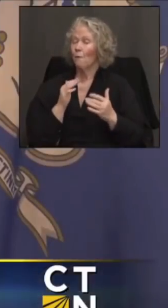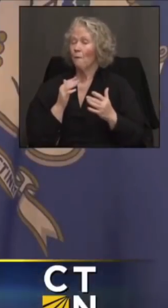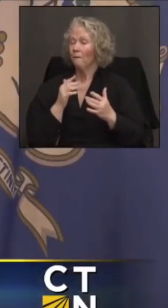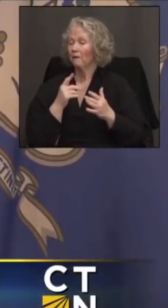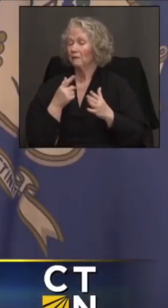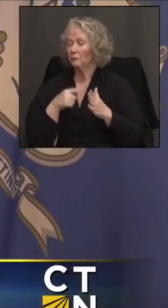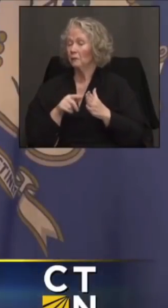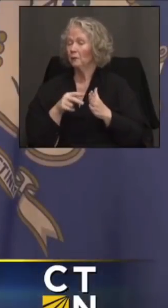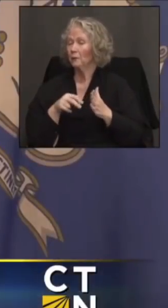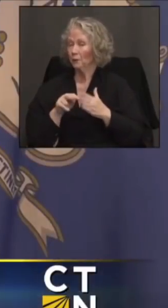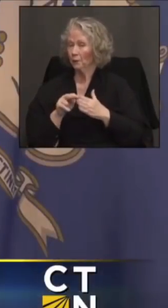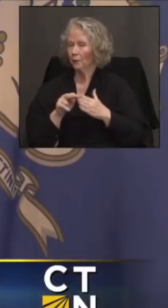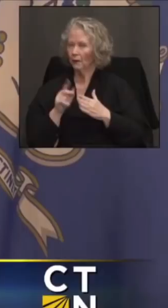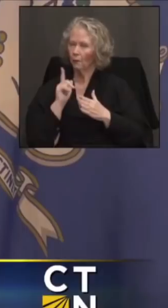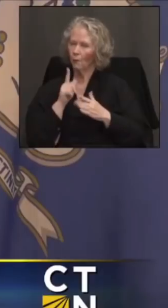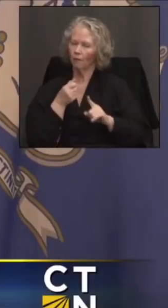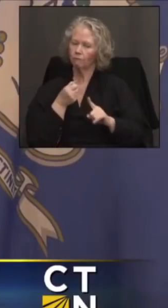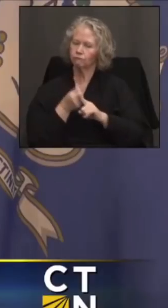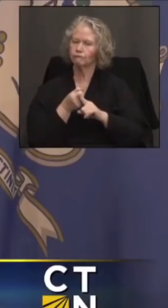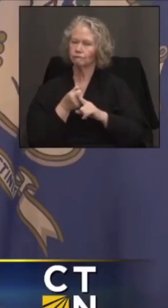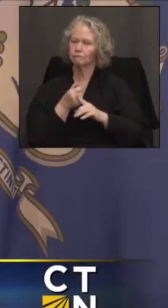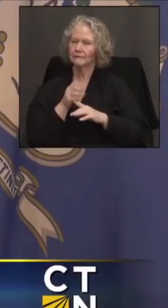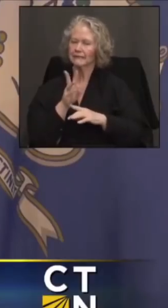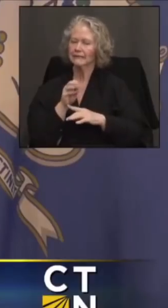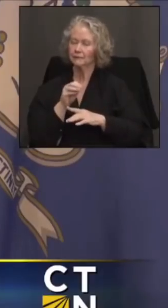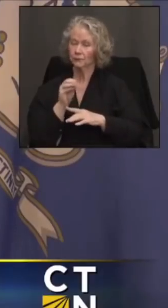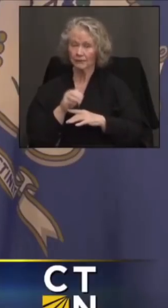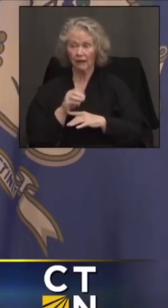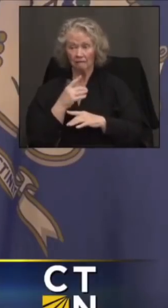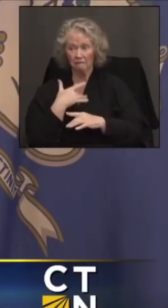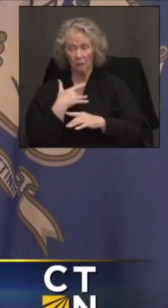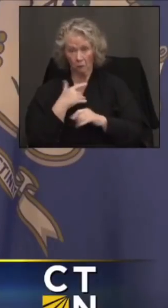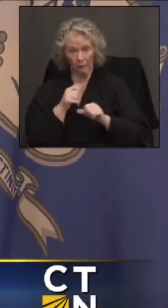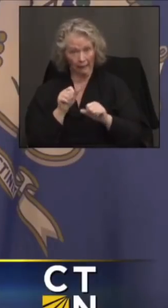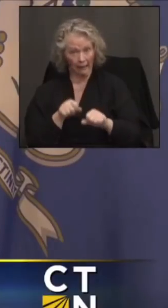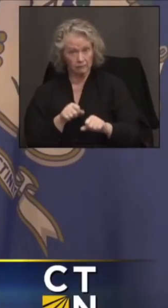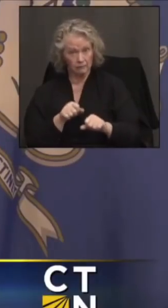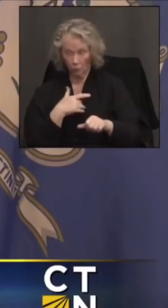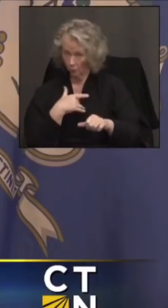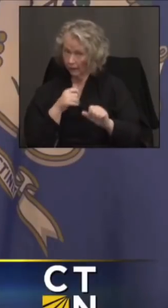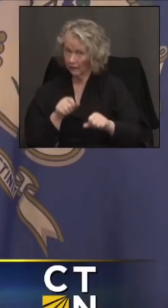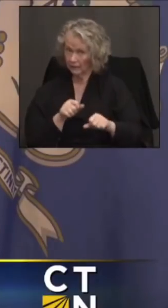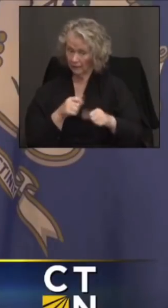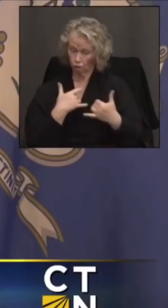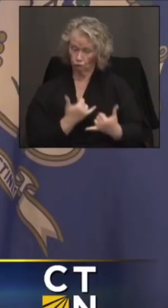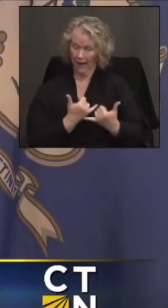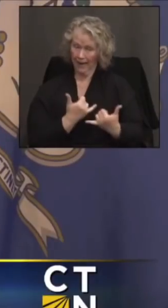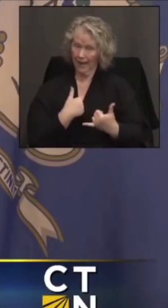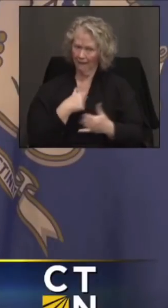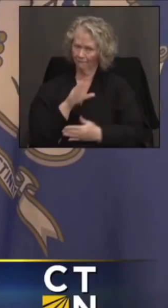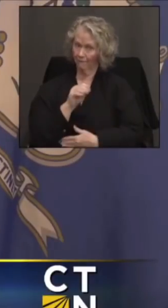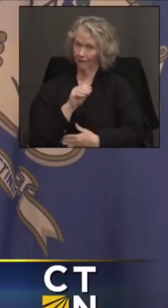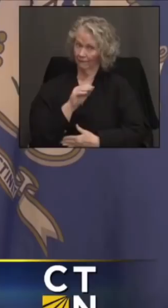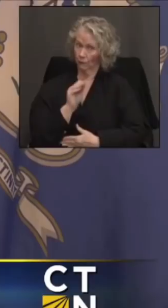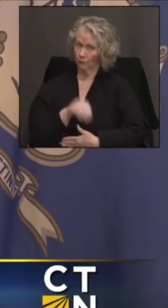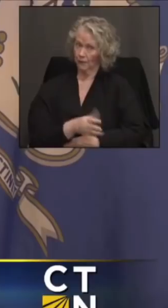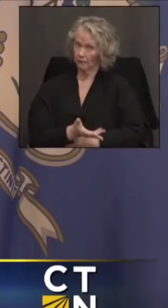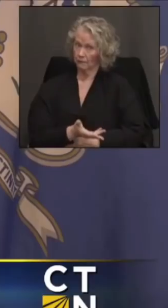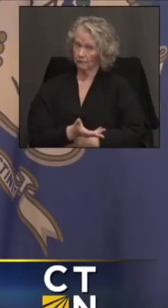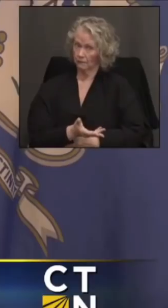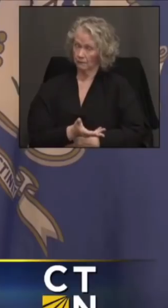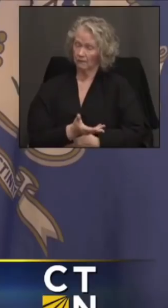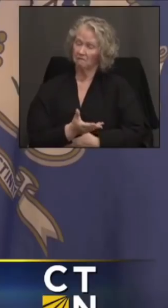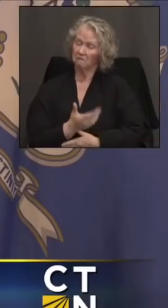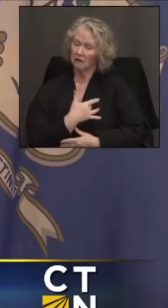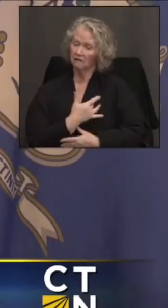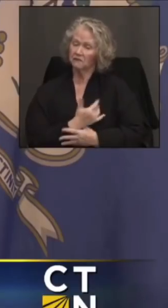of weeks we would hit that number. We still have a really good chance to hit that number. We're at 50% right now, Keith, and